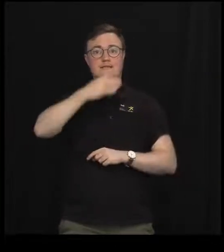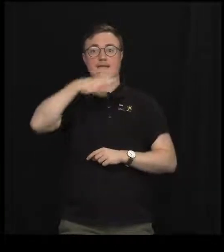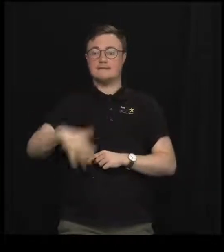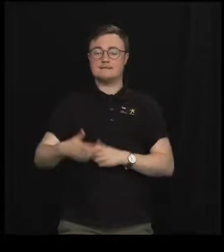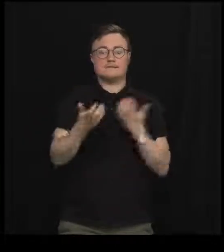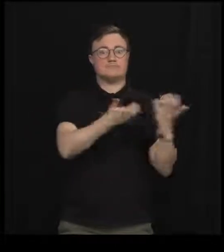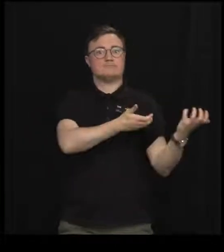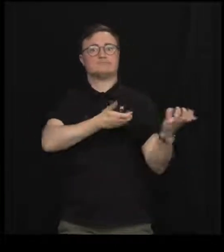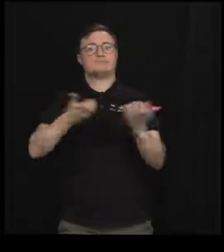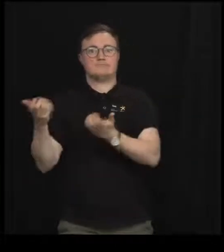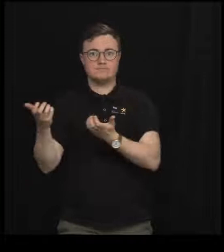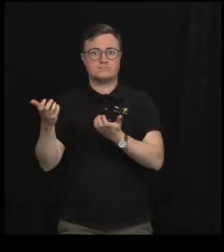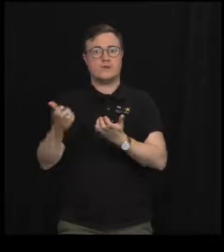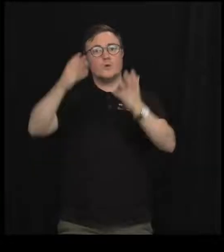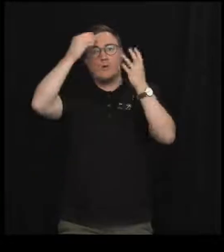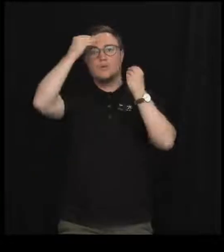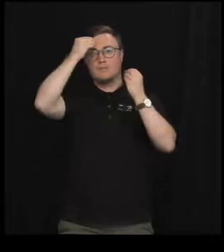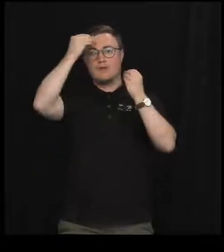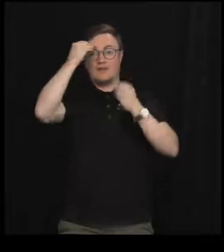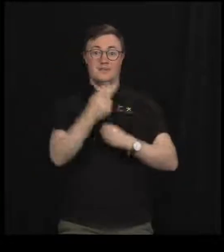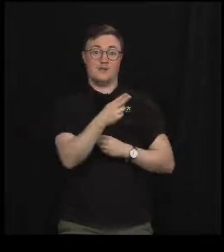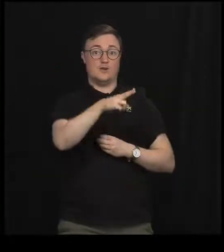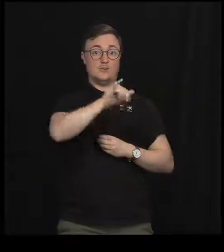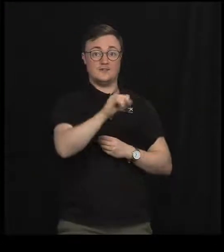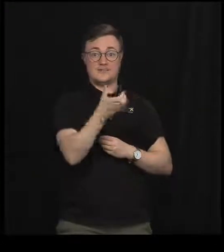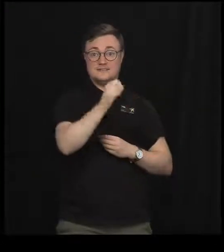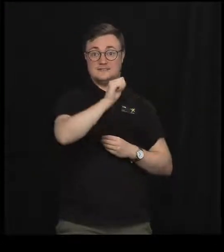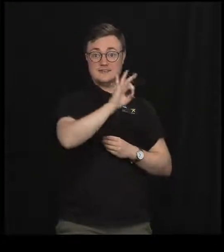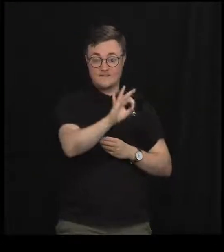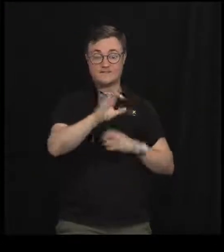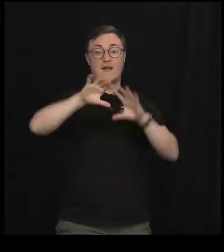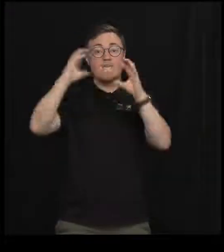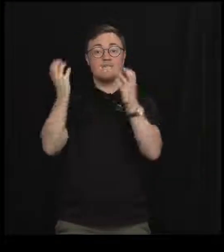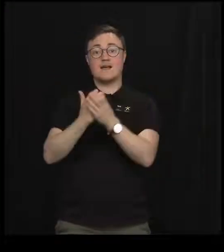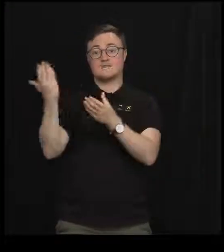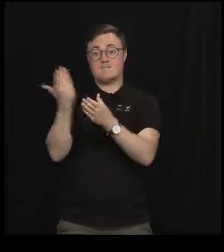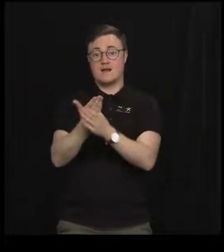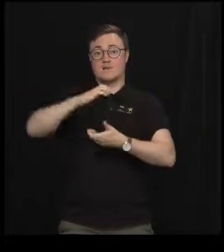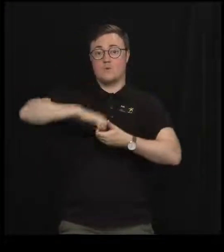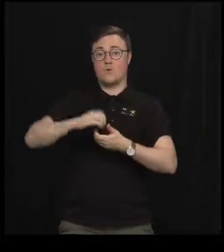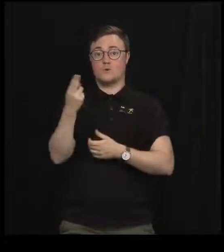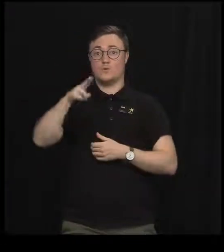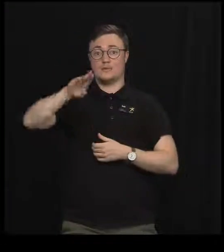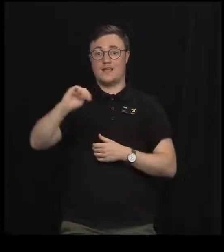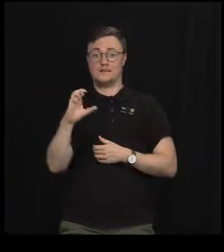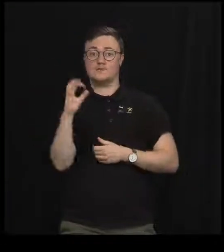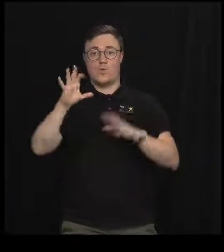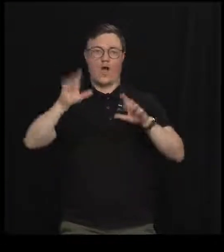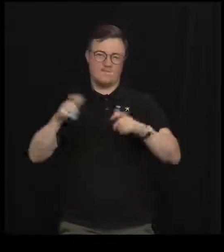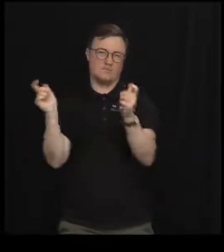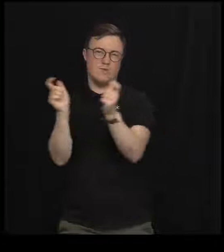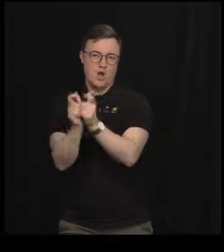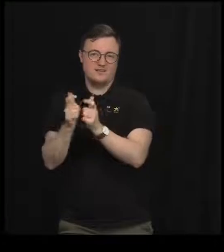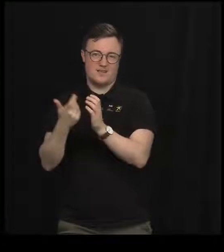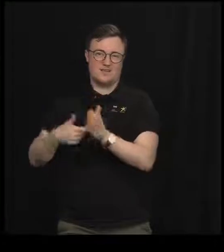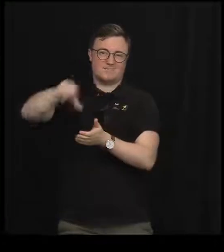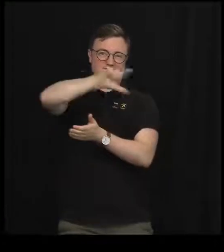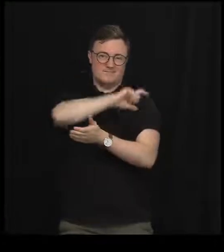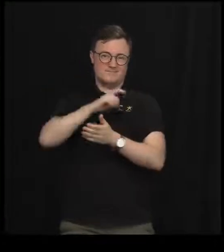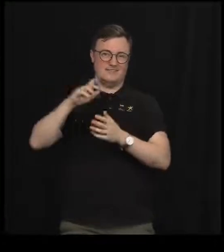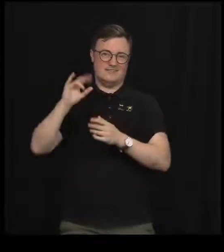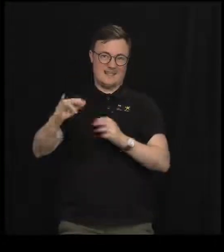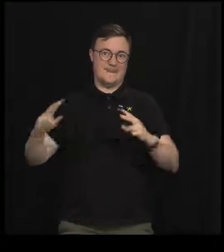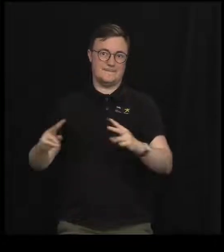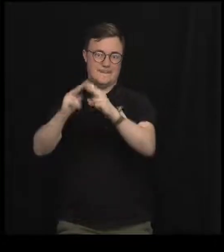in Paris. It was UNICEF, the World Bank, and UNESCO that 70% of 10-year-olds in low and middle-income